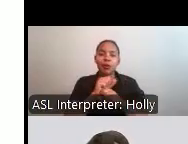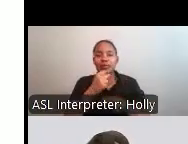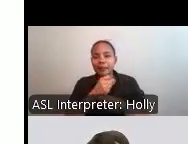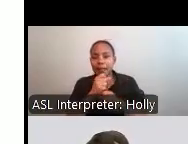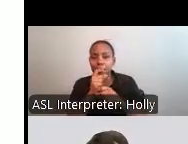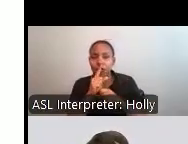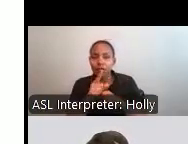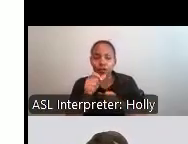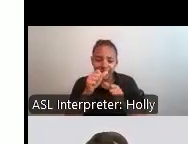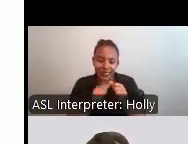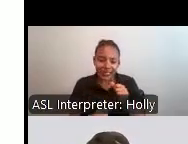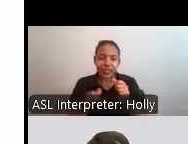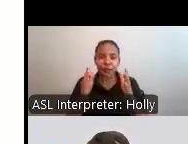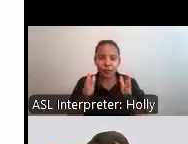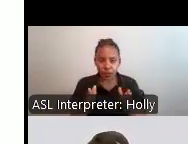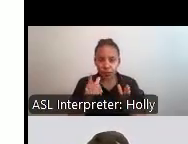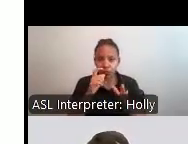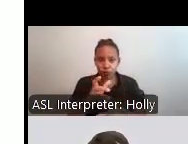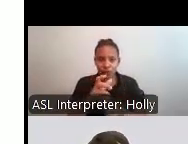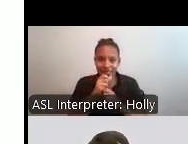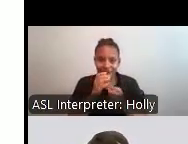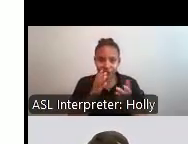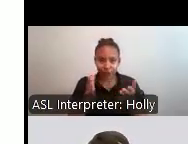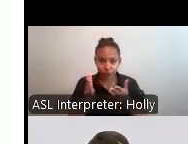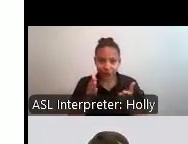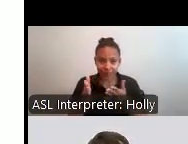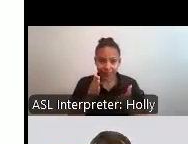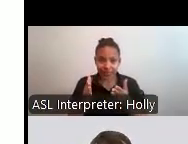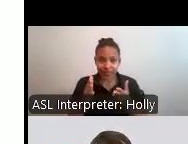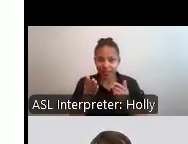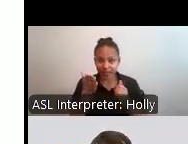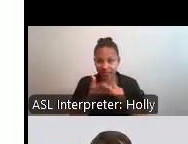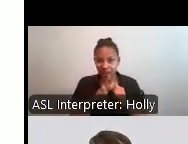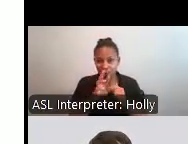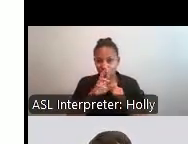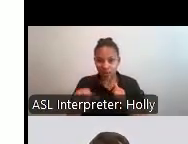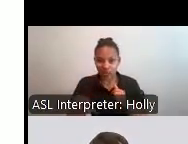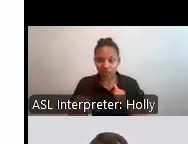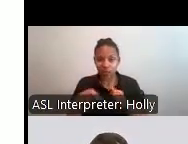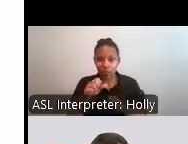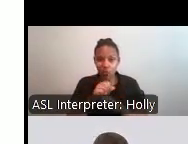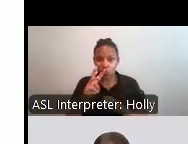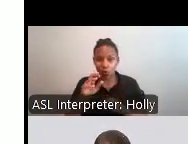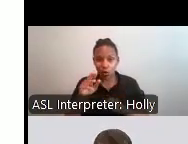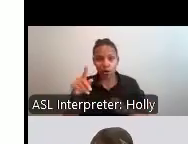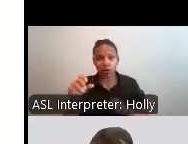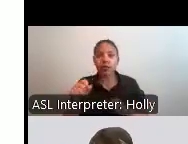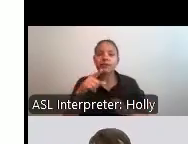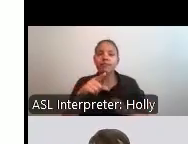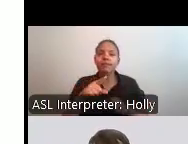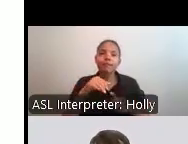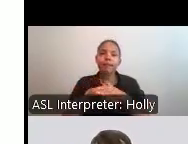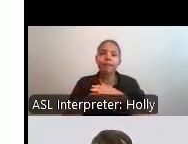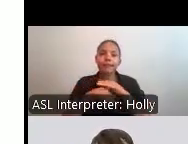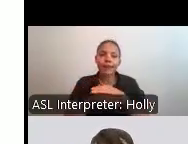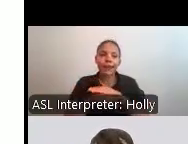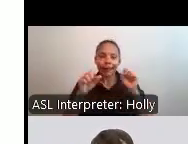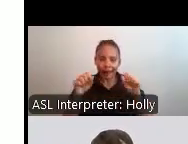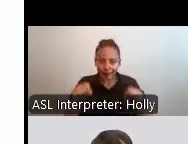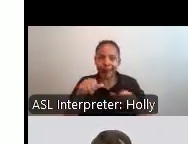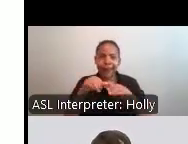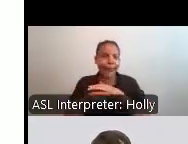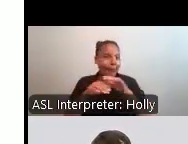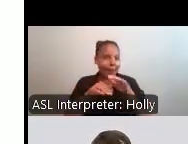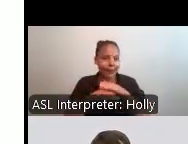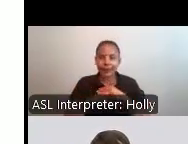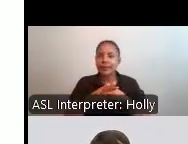in Rochester Works is provided accessible and is accessible to every job seeker, my apologies, and provides employment